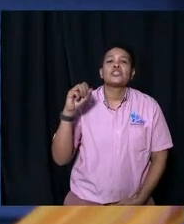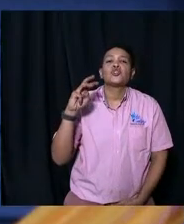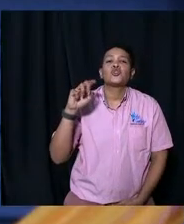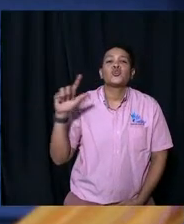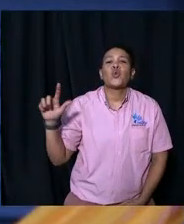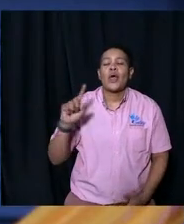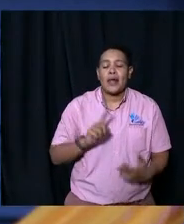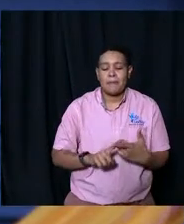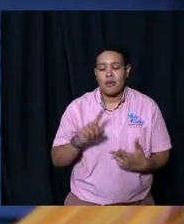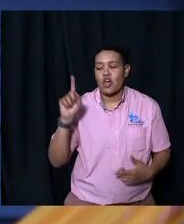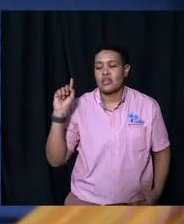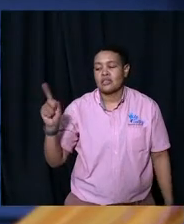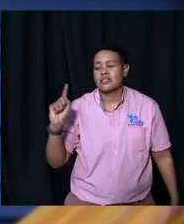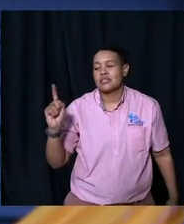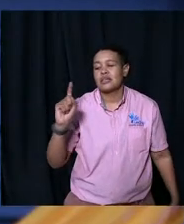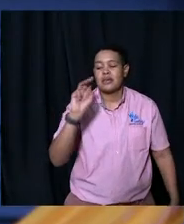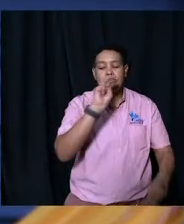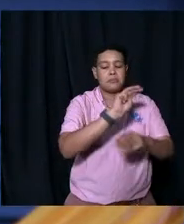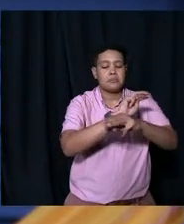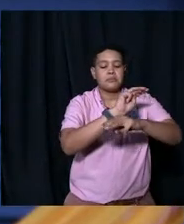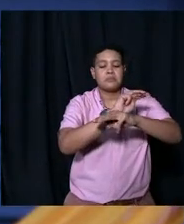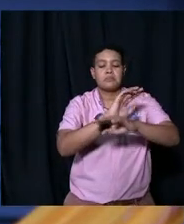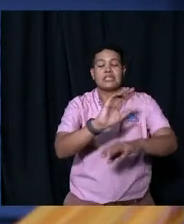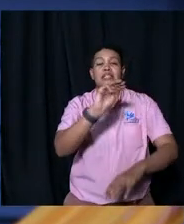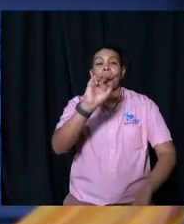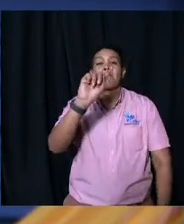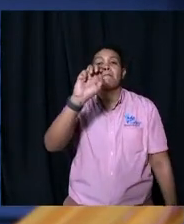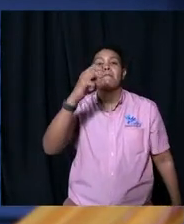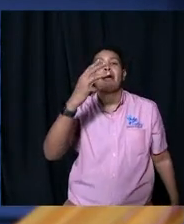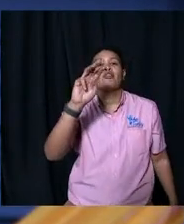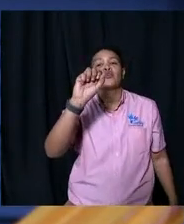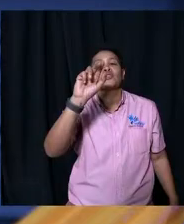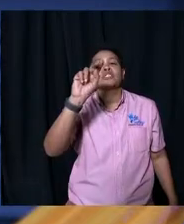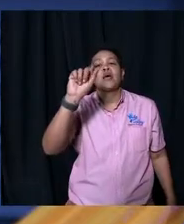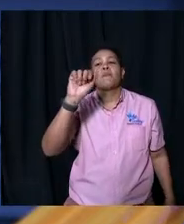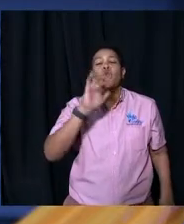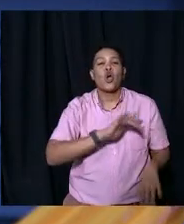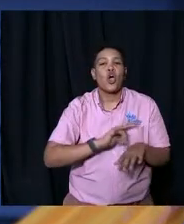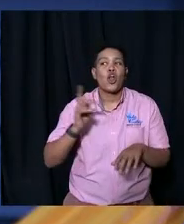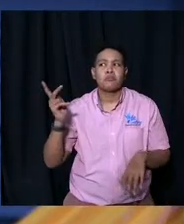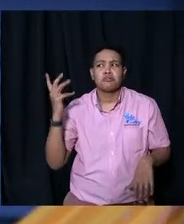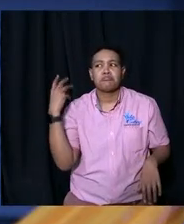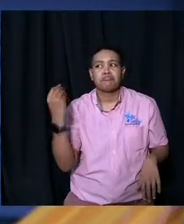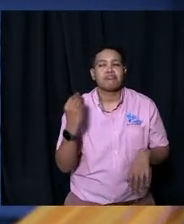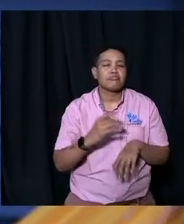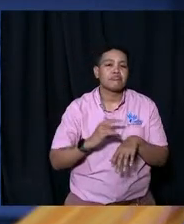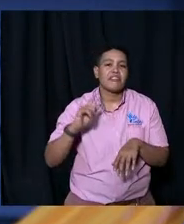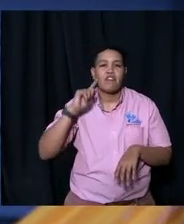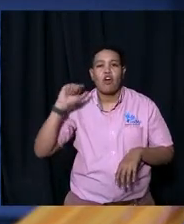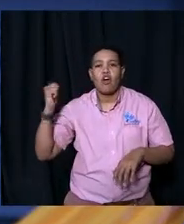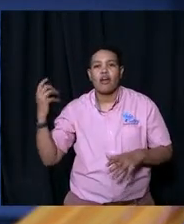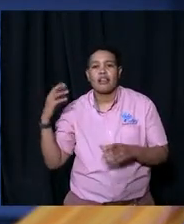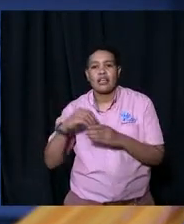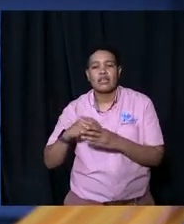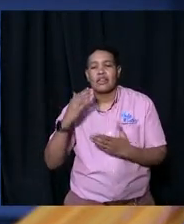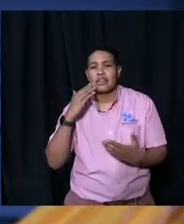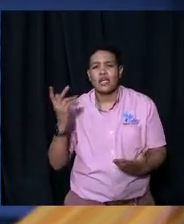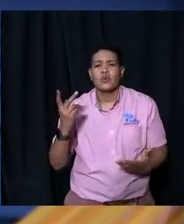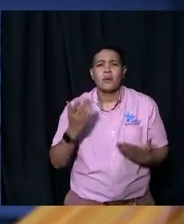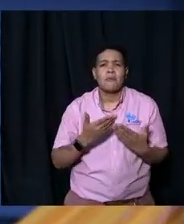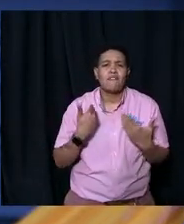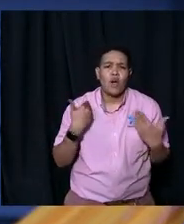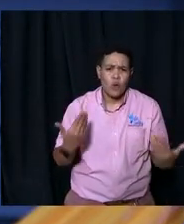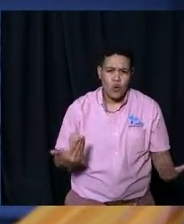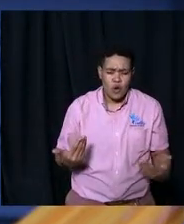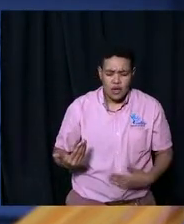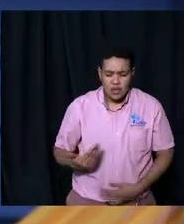Sewell and the Minister Matthew Samuda early on, but they had to leave for other engagements. We want to thank them too. But before I go